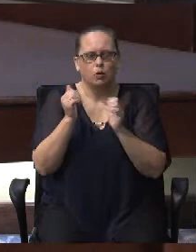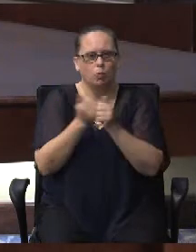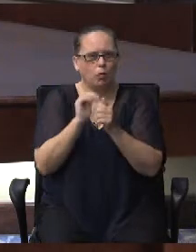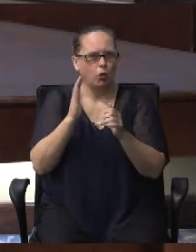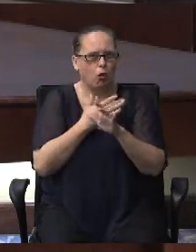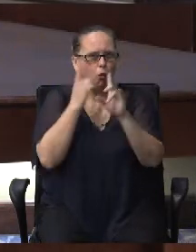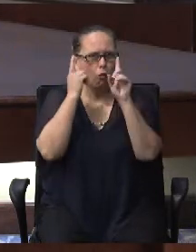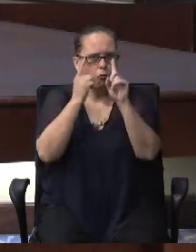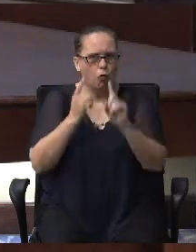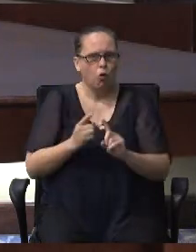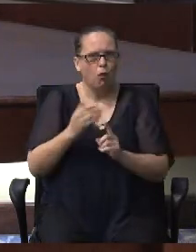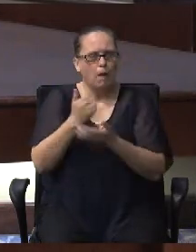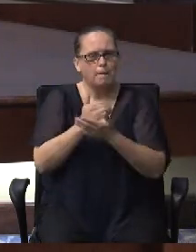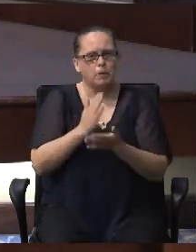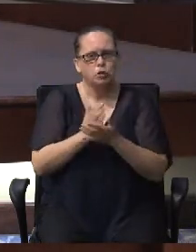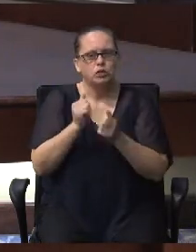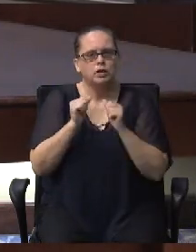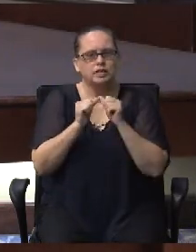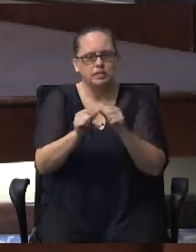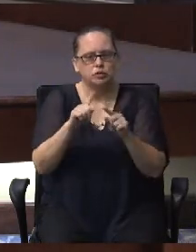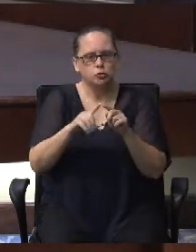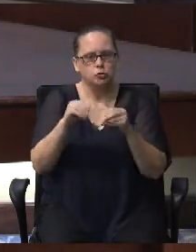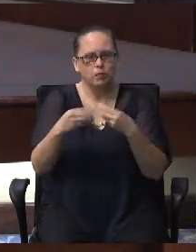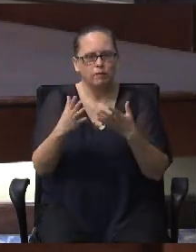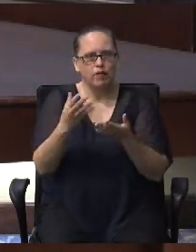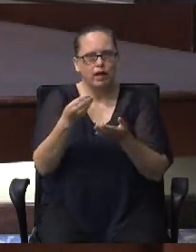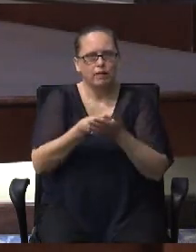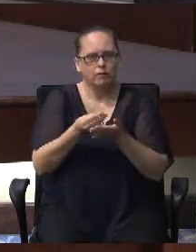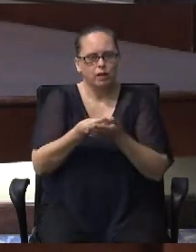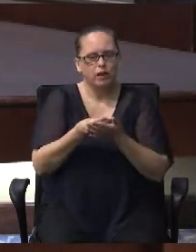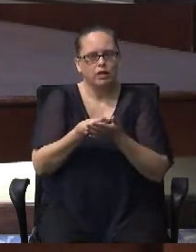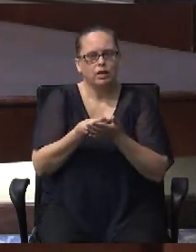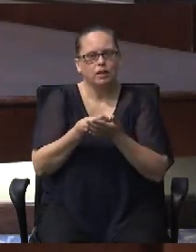goals, and the budget continues to provide funding